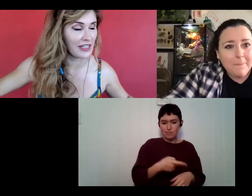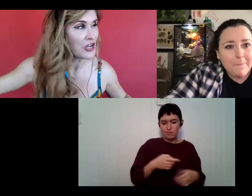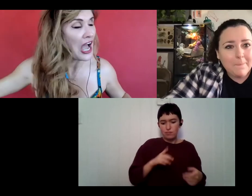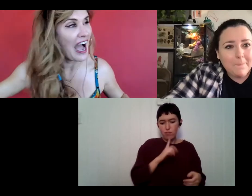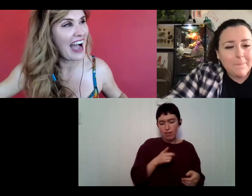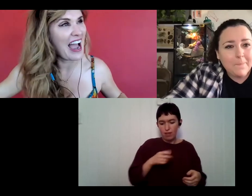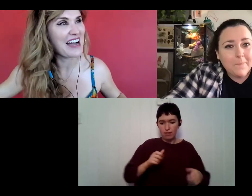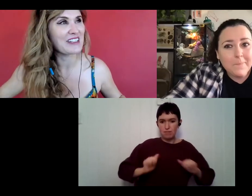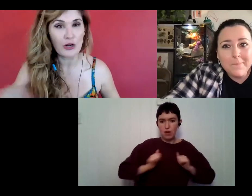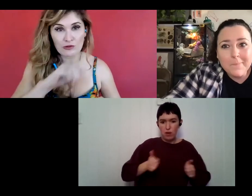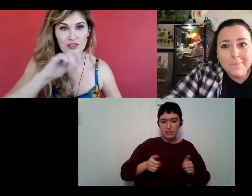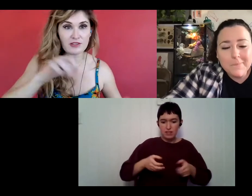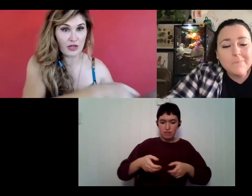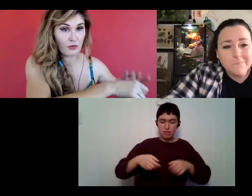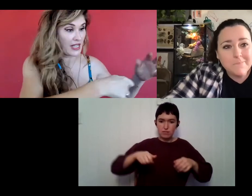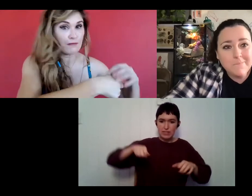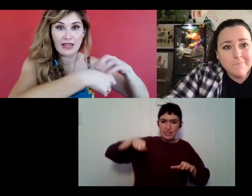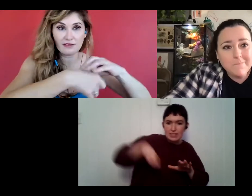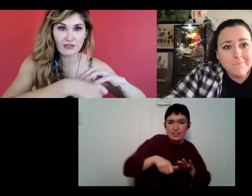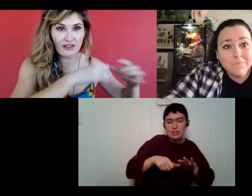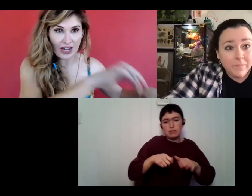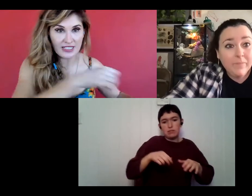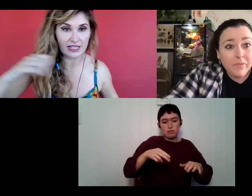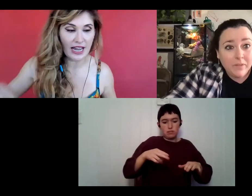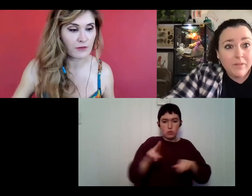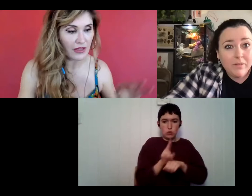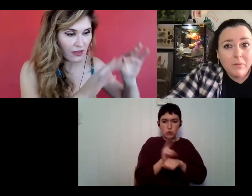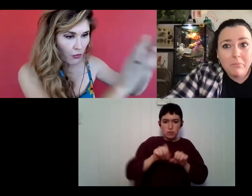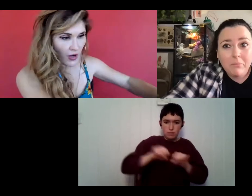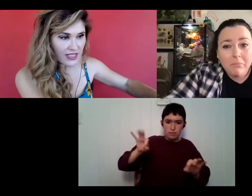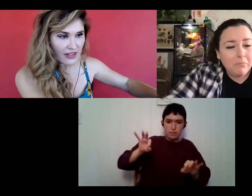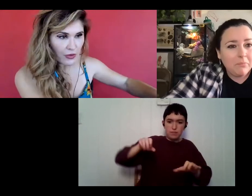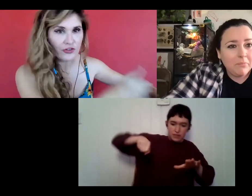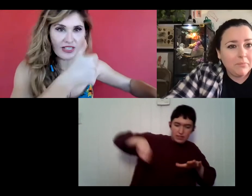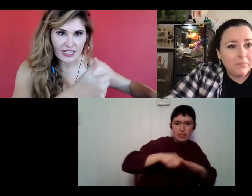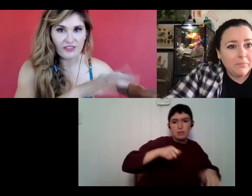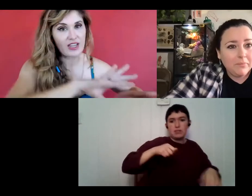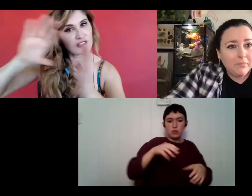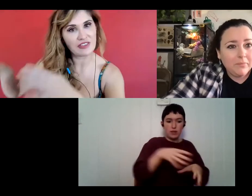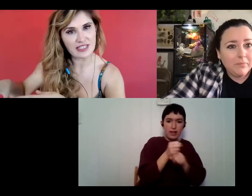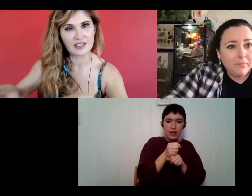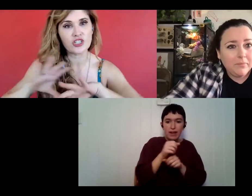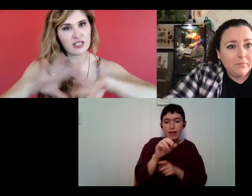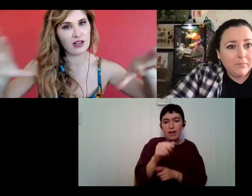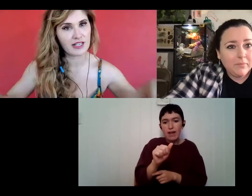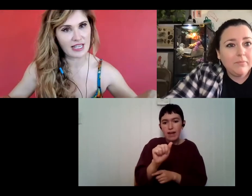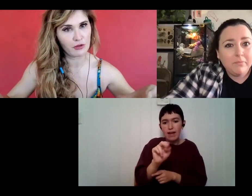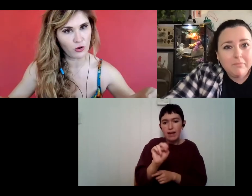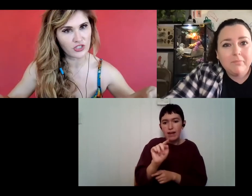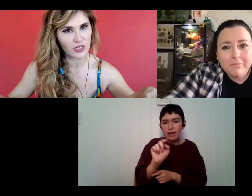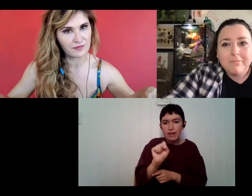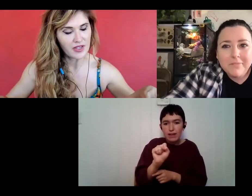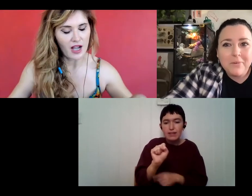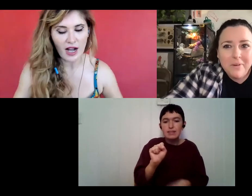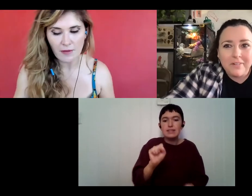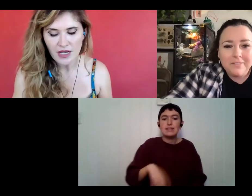not Cleve, so they wouldn't get bit. It was kind of the idea. But one side of the river, they did it, the other side, they didn't. Just an example of